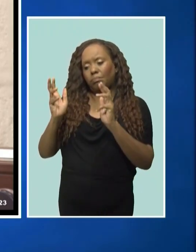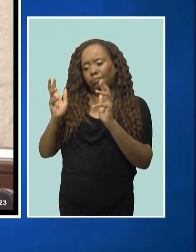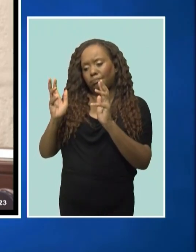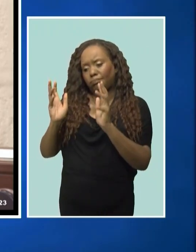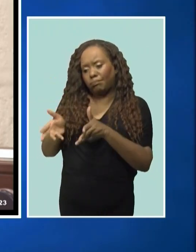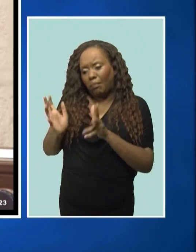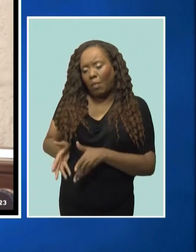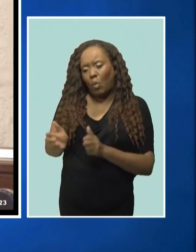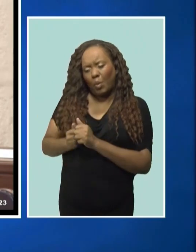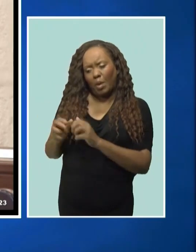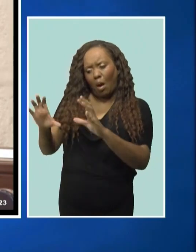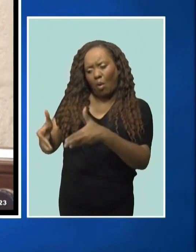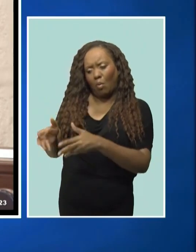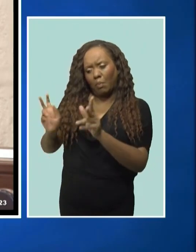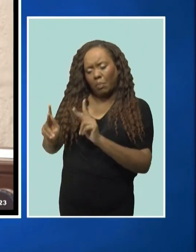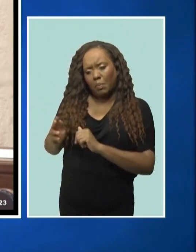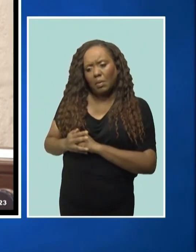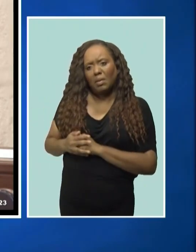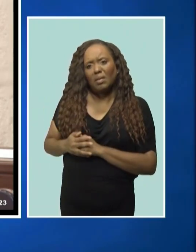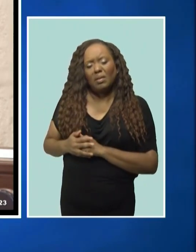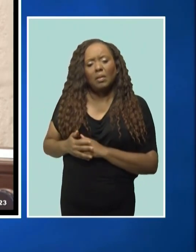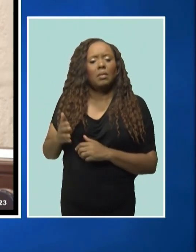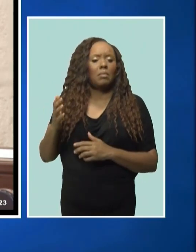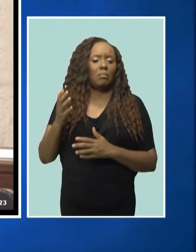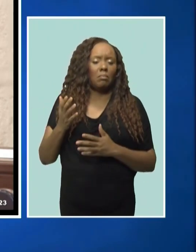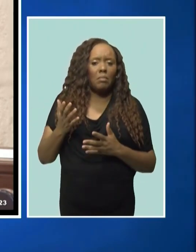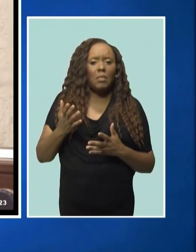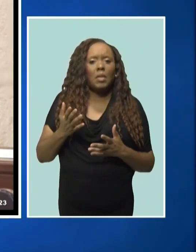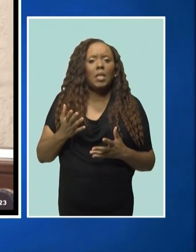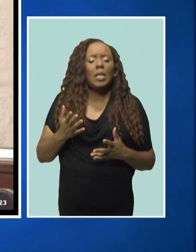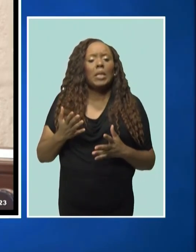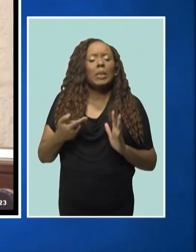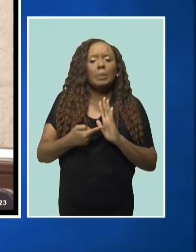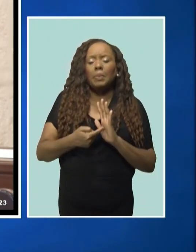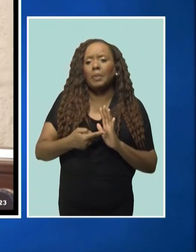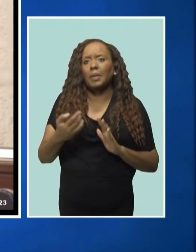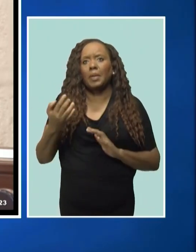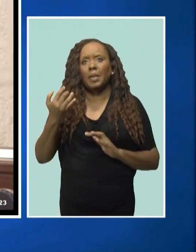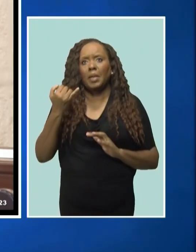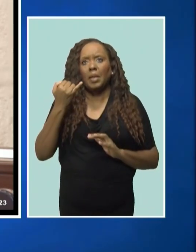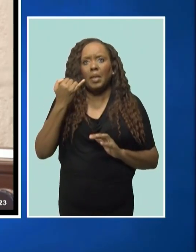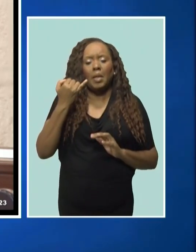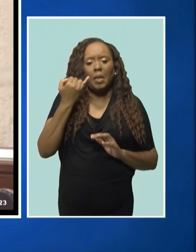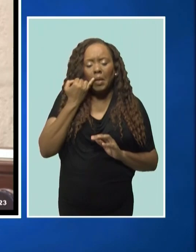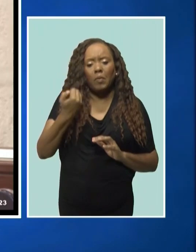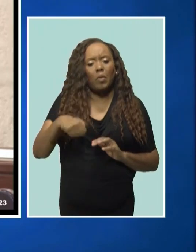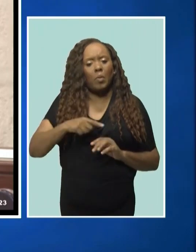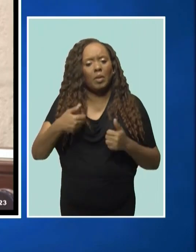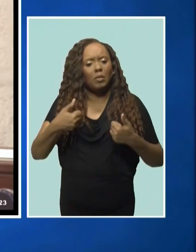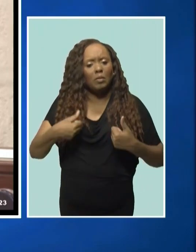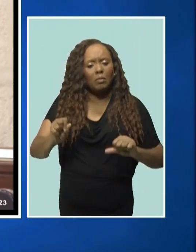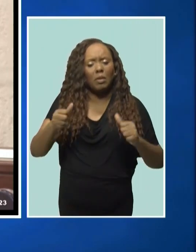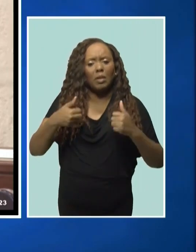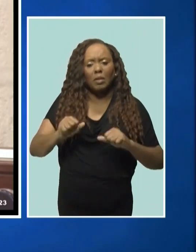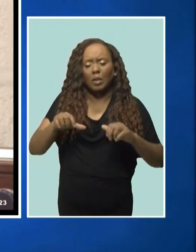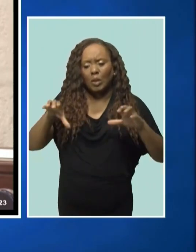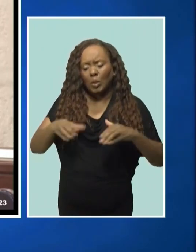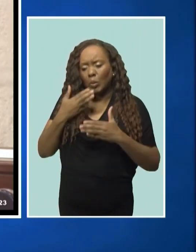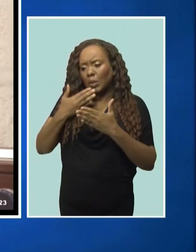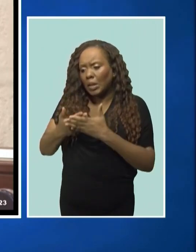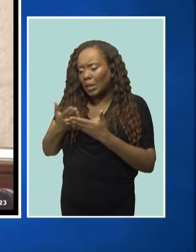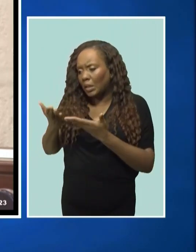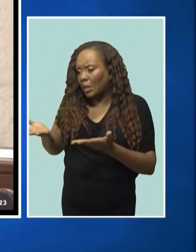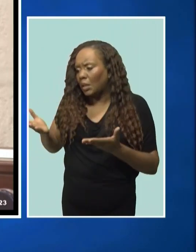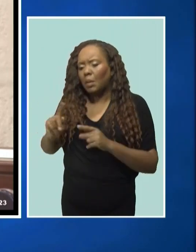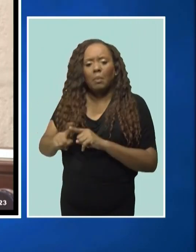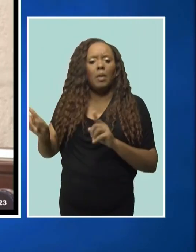there that no matter what good is being done as an intervention is not good enough because there's a